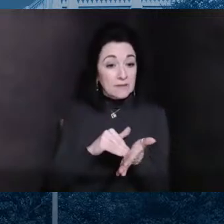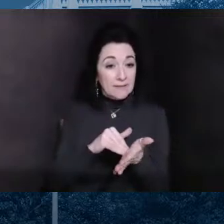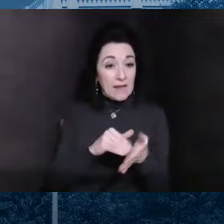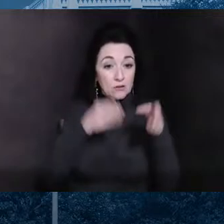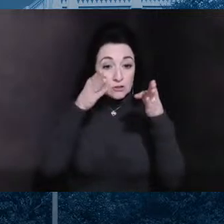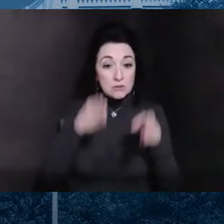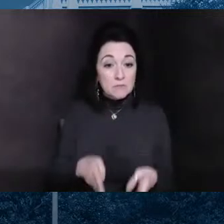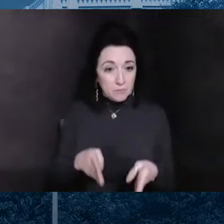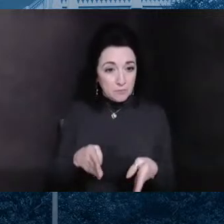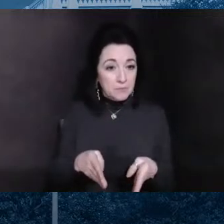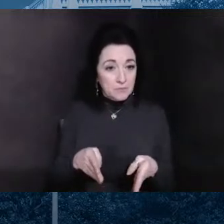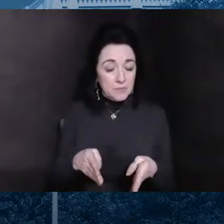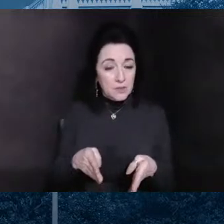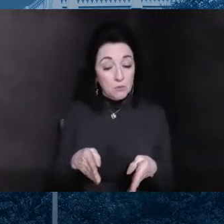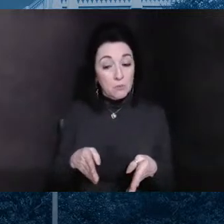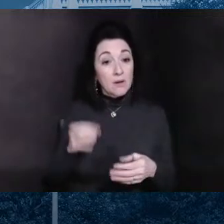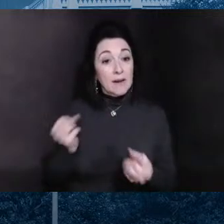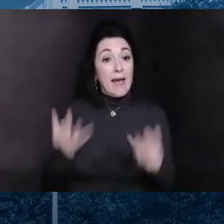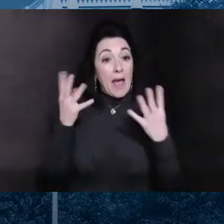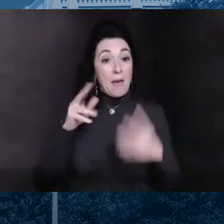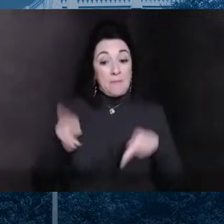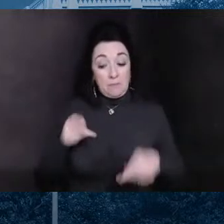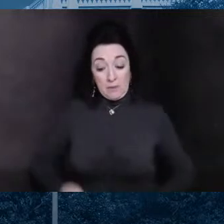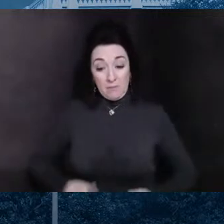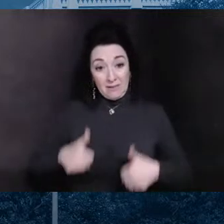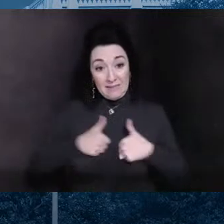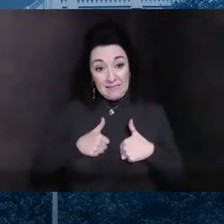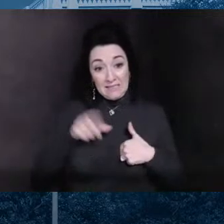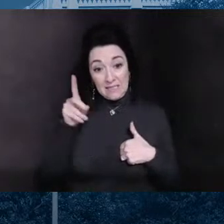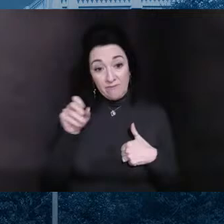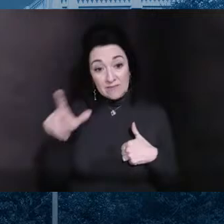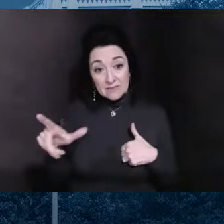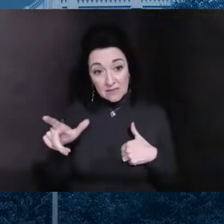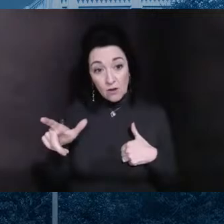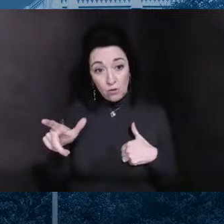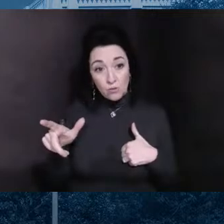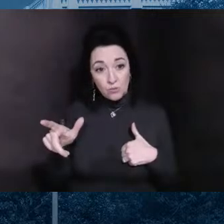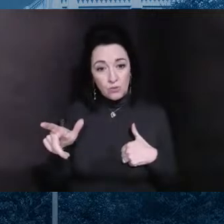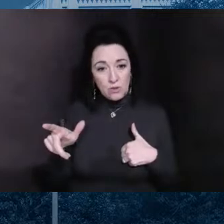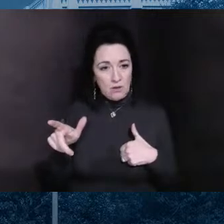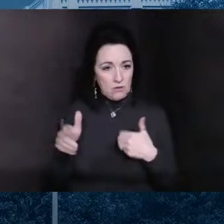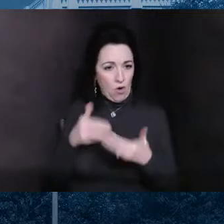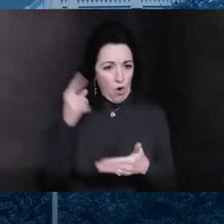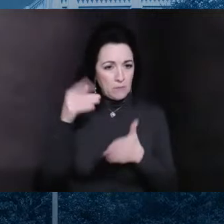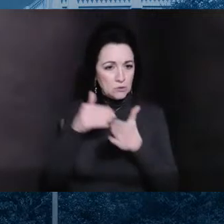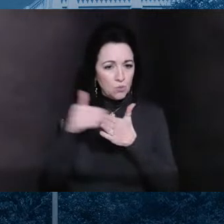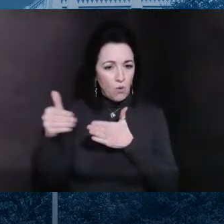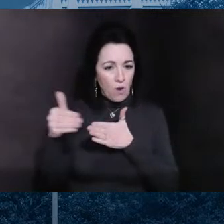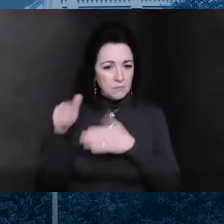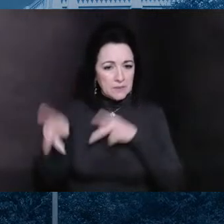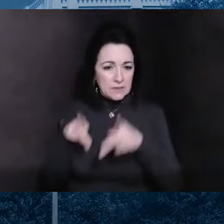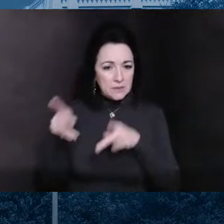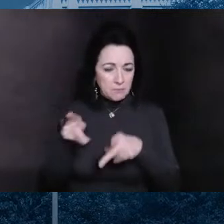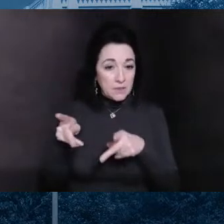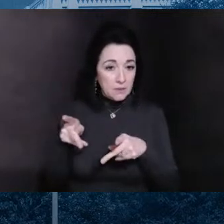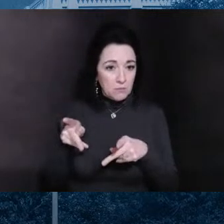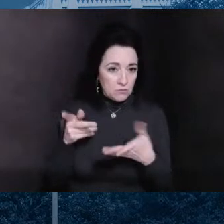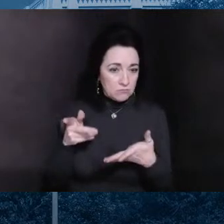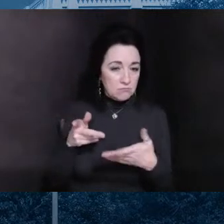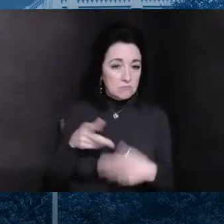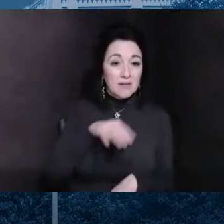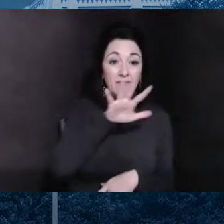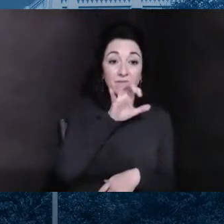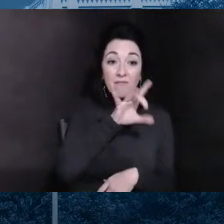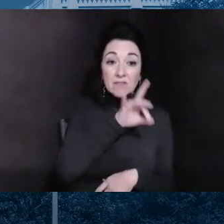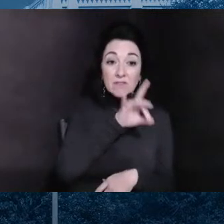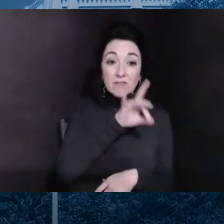million here in our state, so obviously people getting tested more than once. So on the next slide, you can see again the